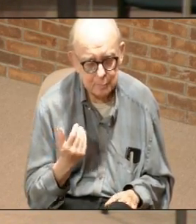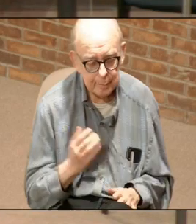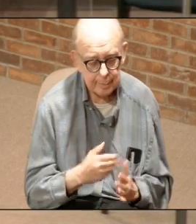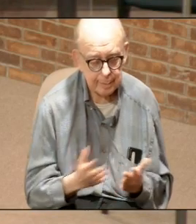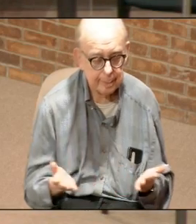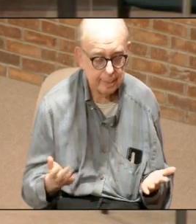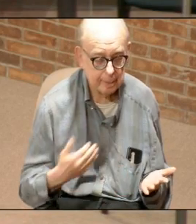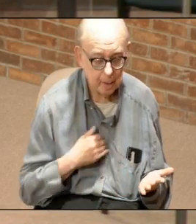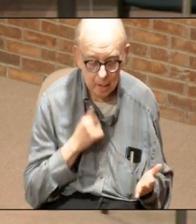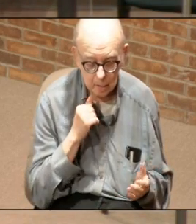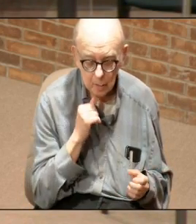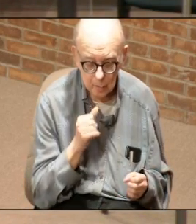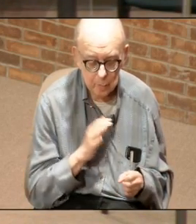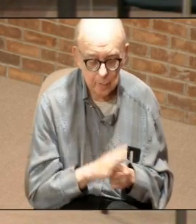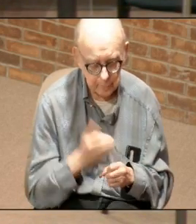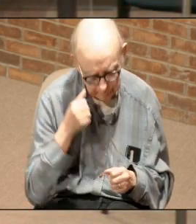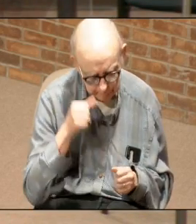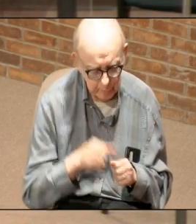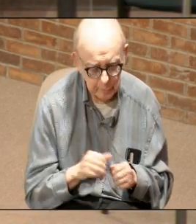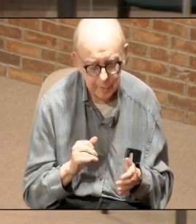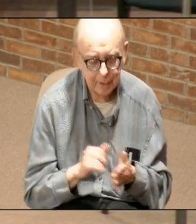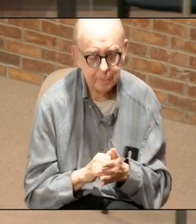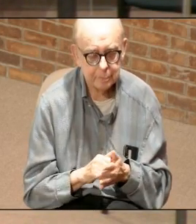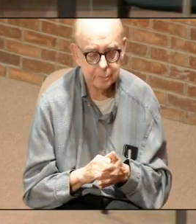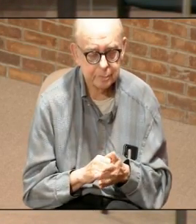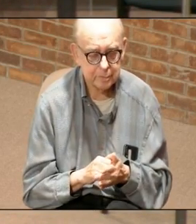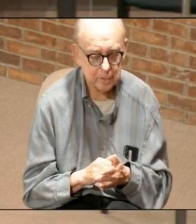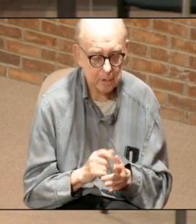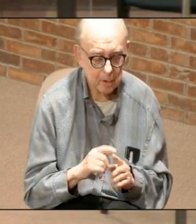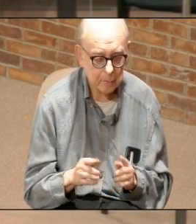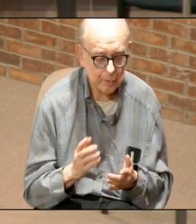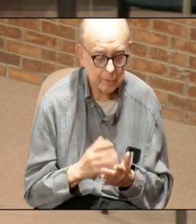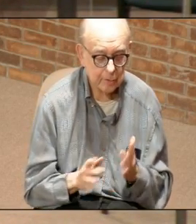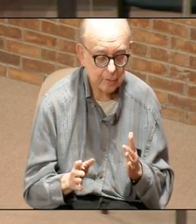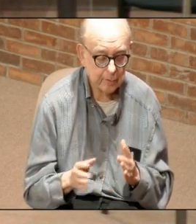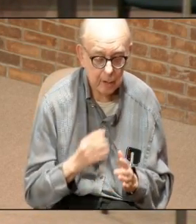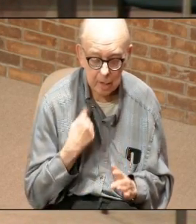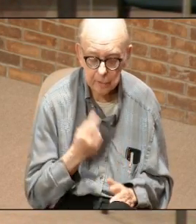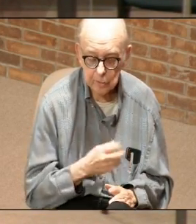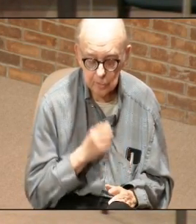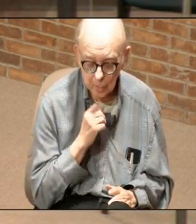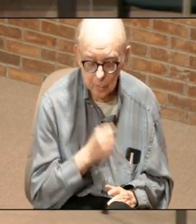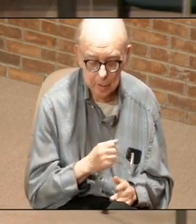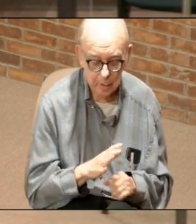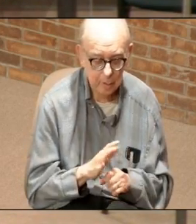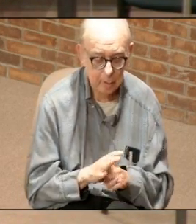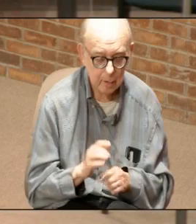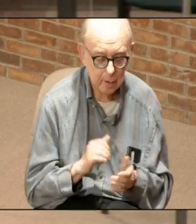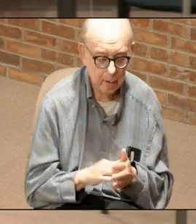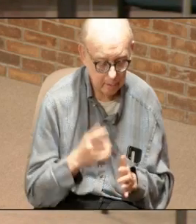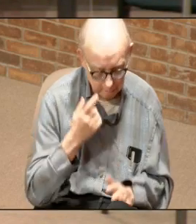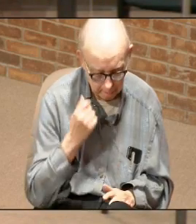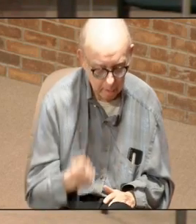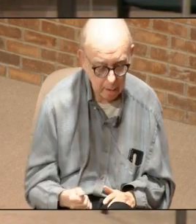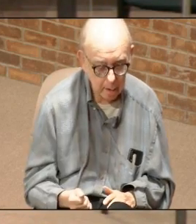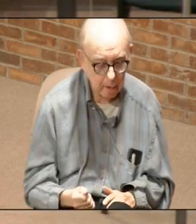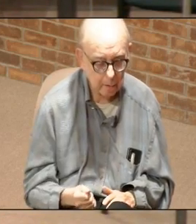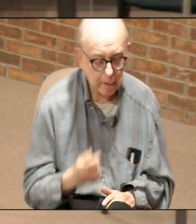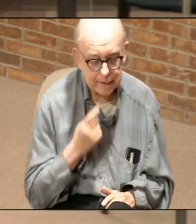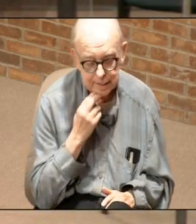Some of you aren't old enough to remember that, but some of us are. That penny candy